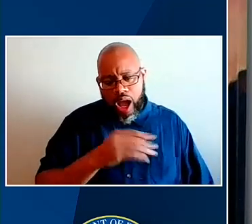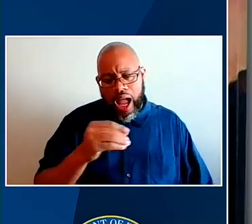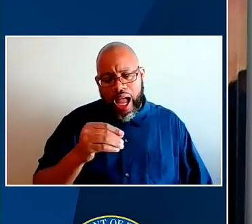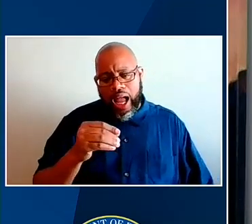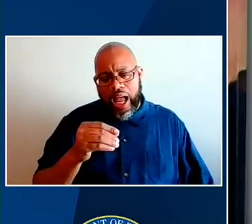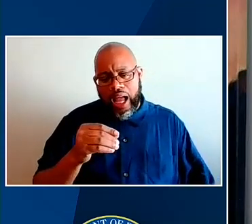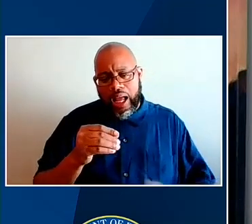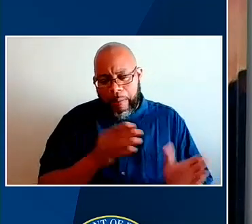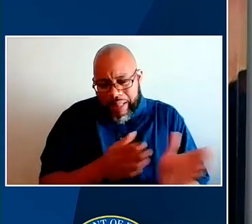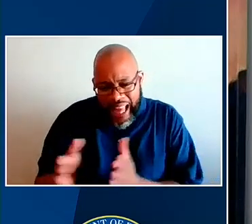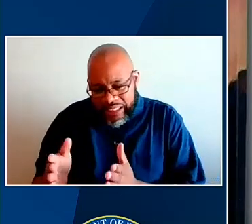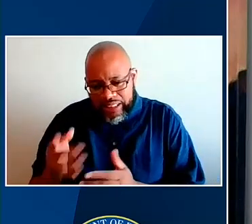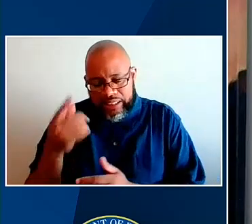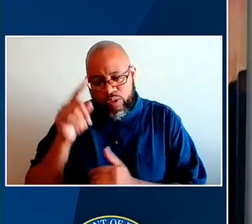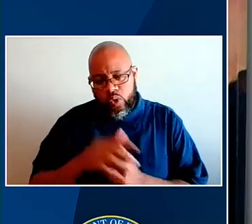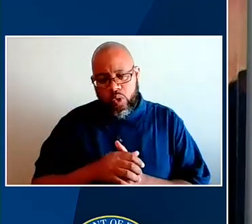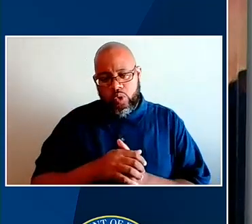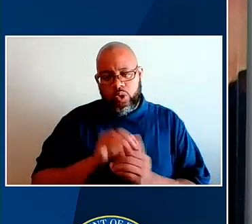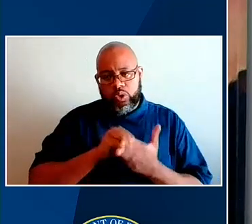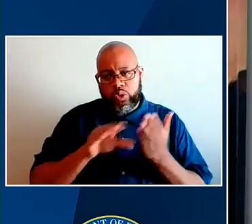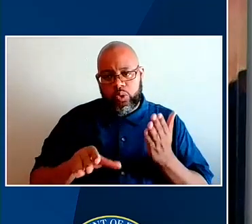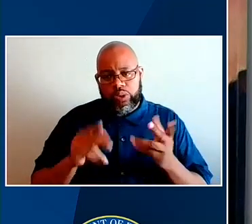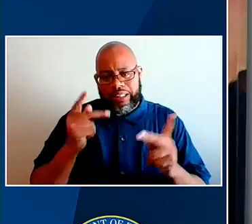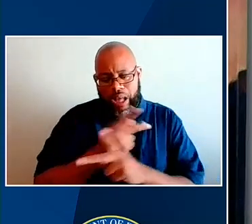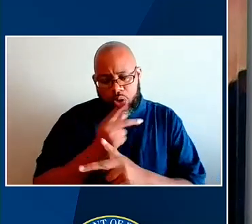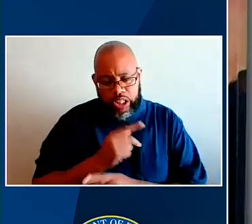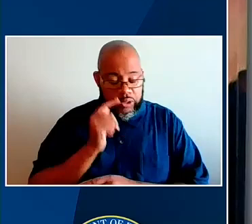schemas for student calculation